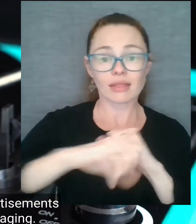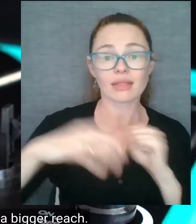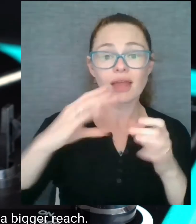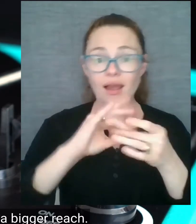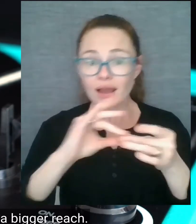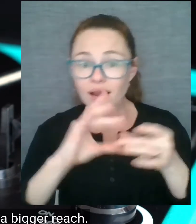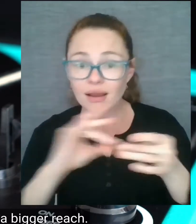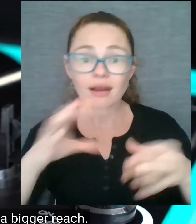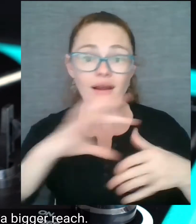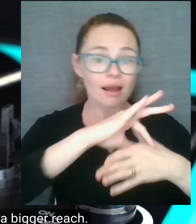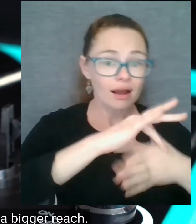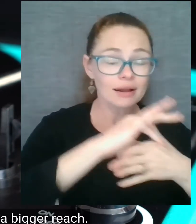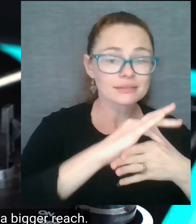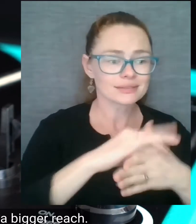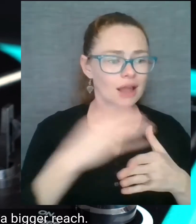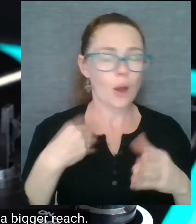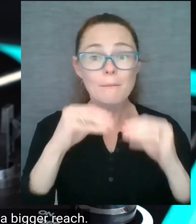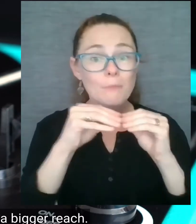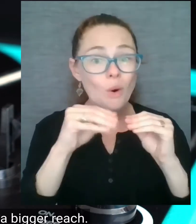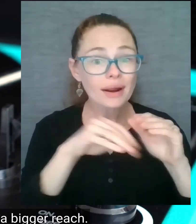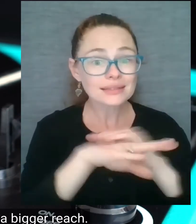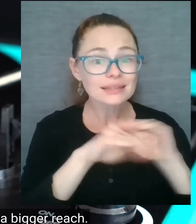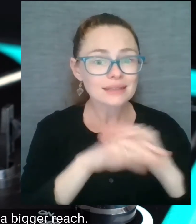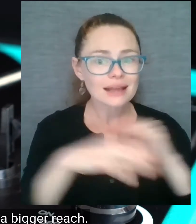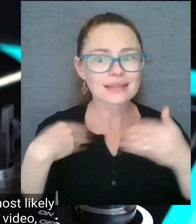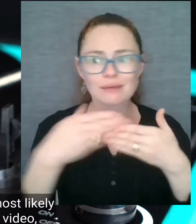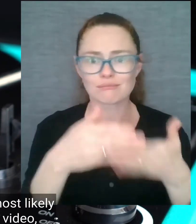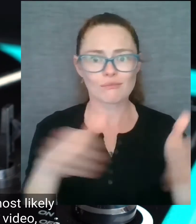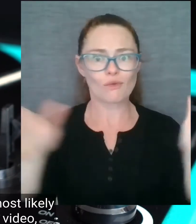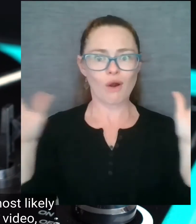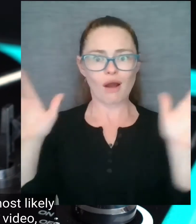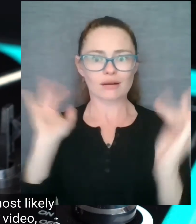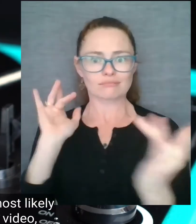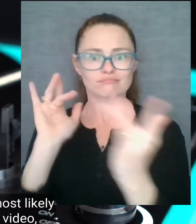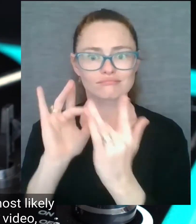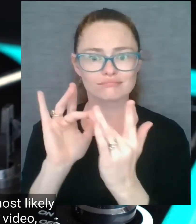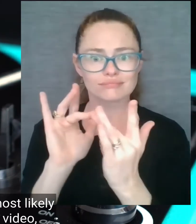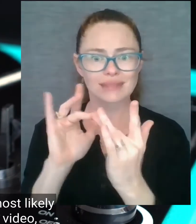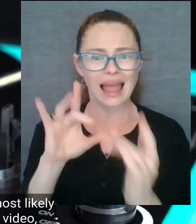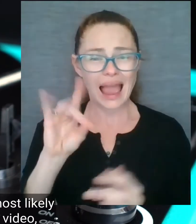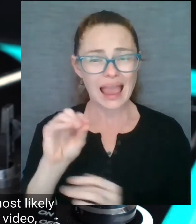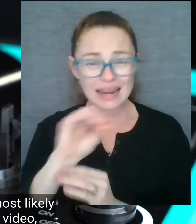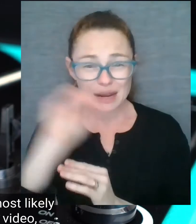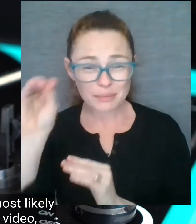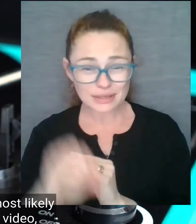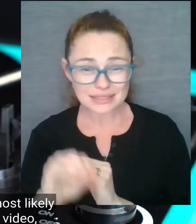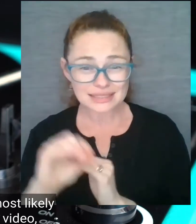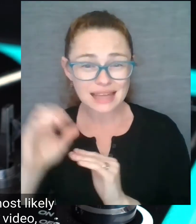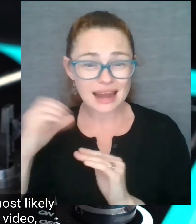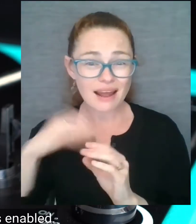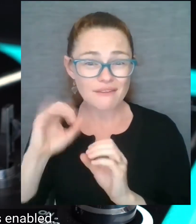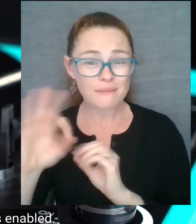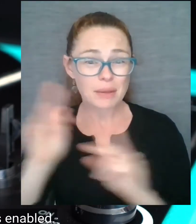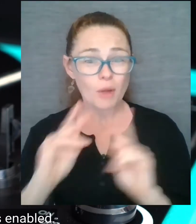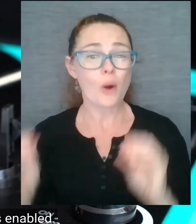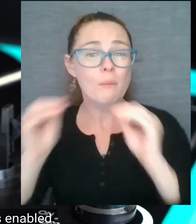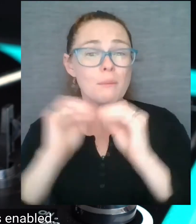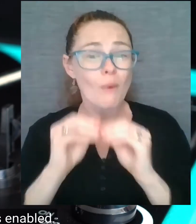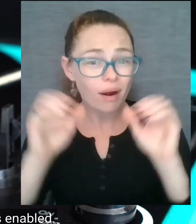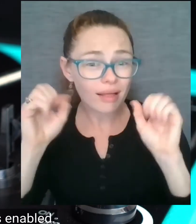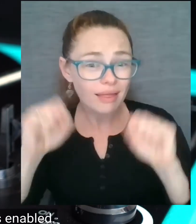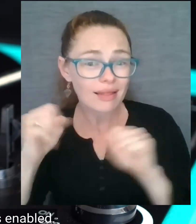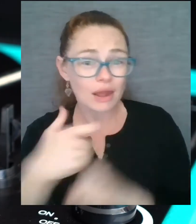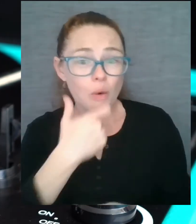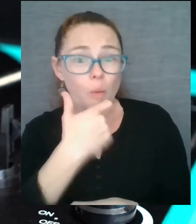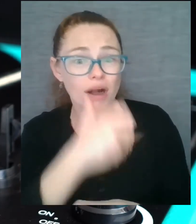messaging. More accessibility equals a bigger reach. 80% of people will most likely watch an entire video if closed captioning